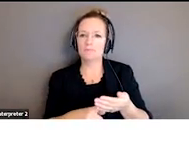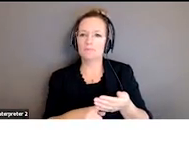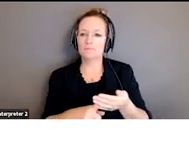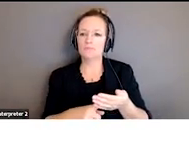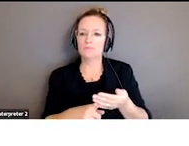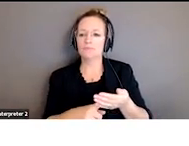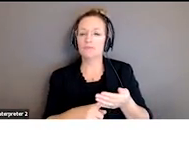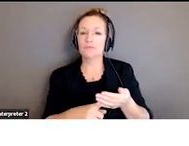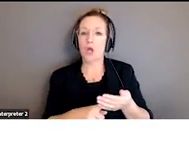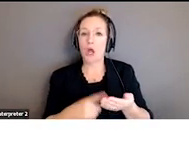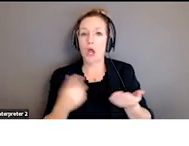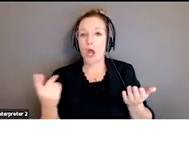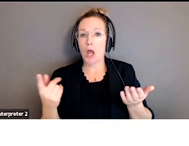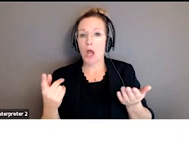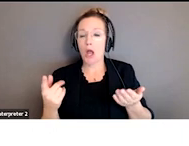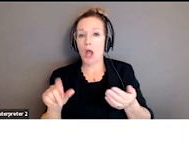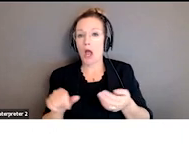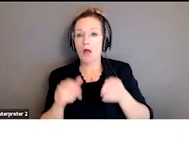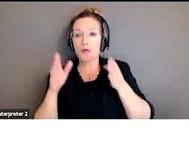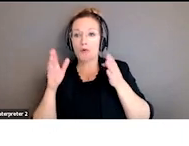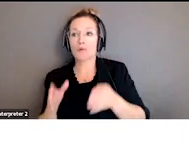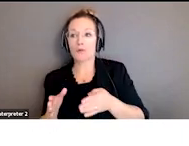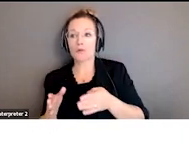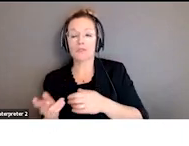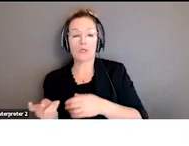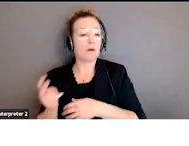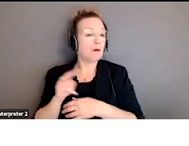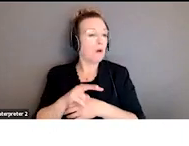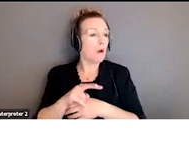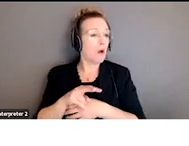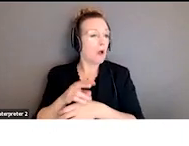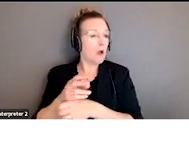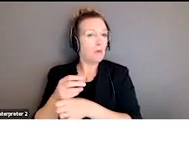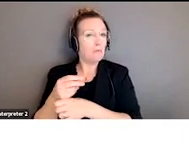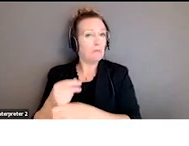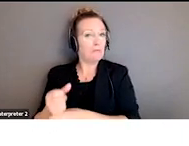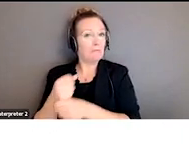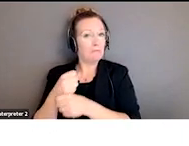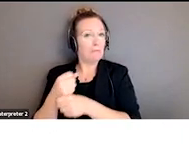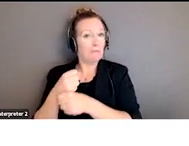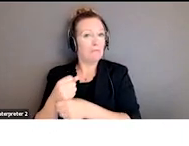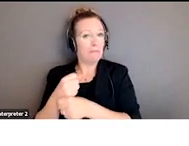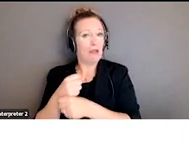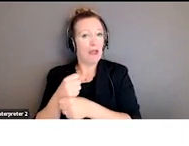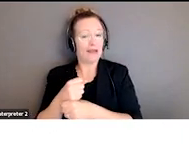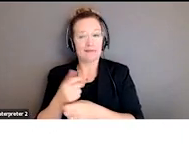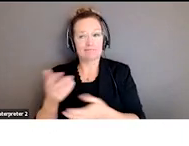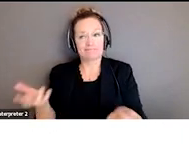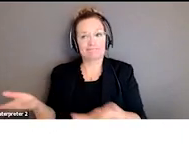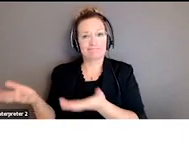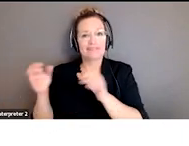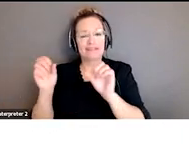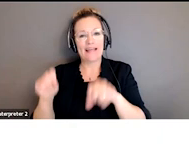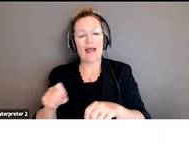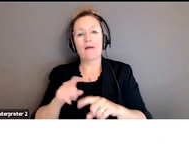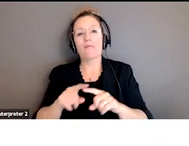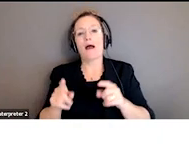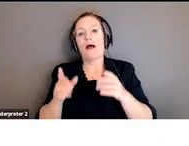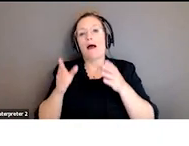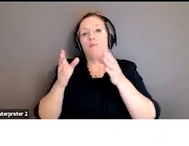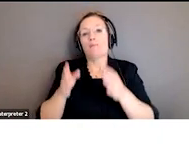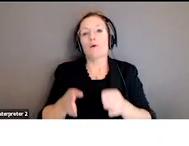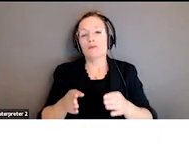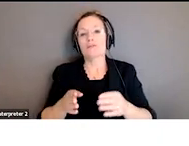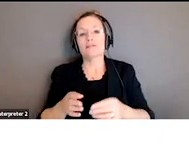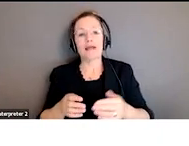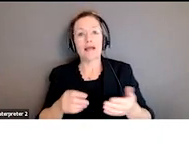prevent somebody from making that recipe, if you will. It will prevent somebody from photocopying the recipe that